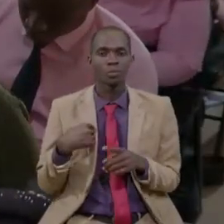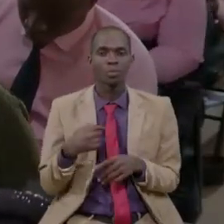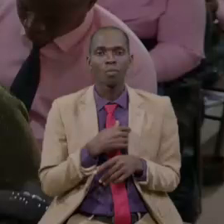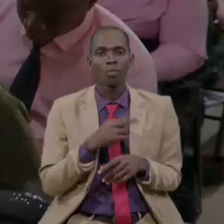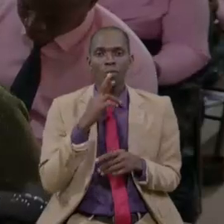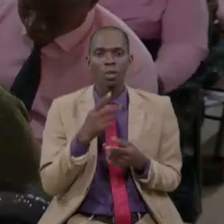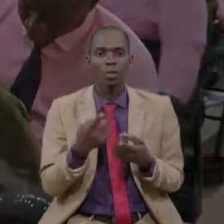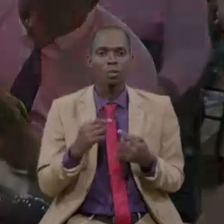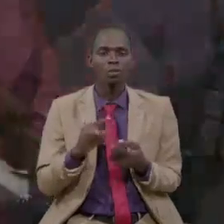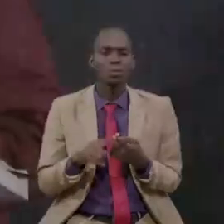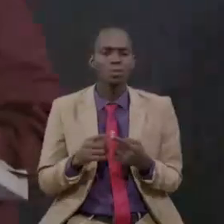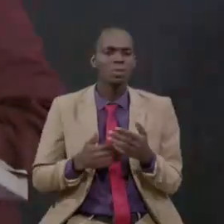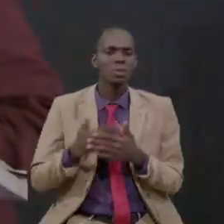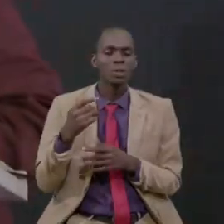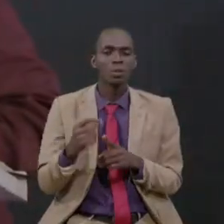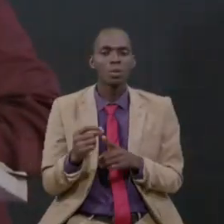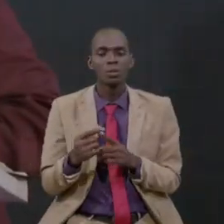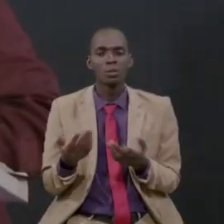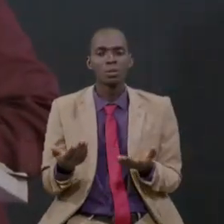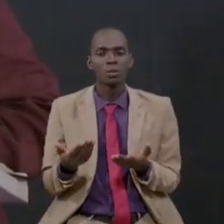next letter here now? Sorry?